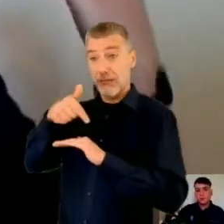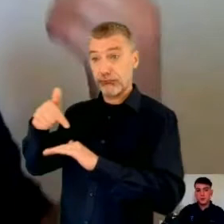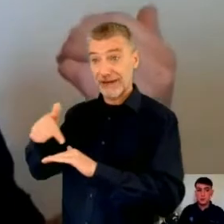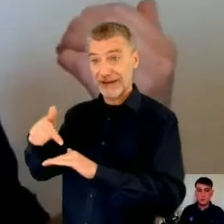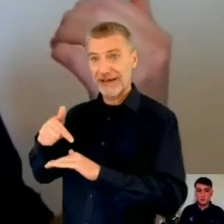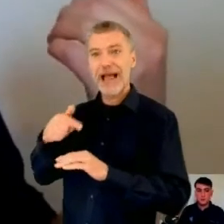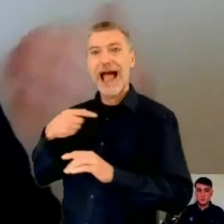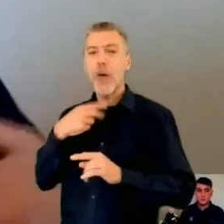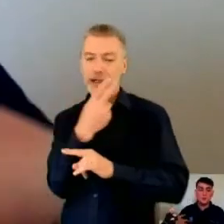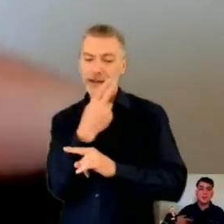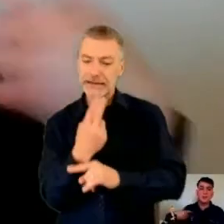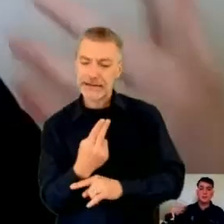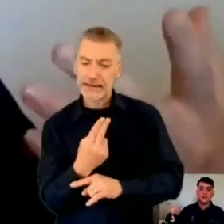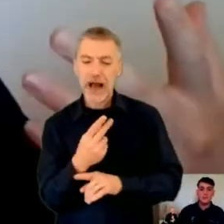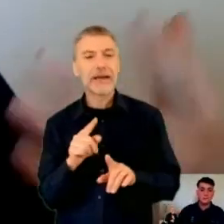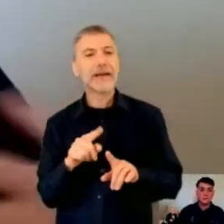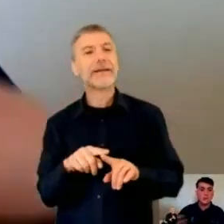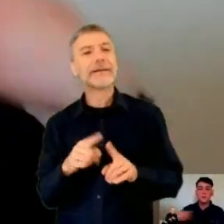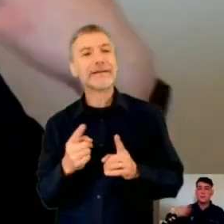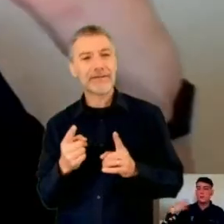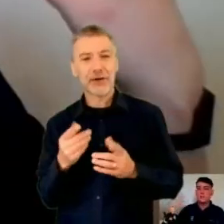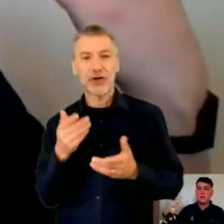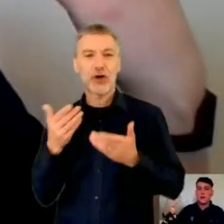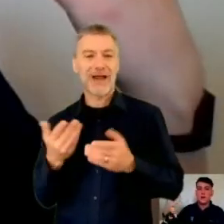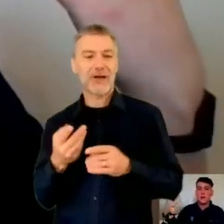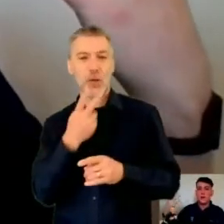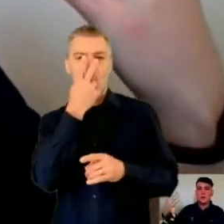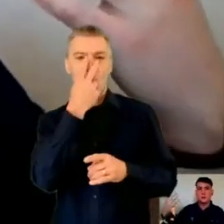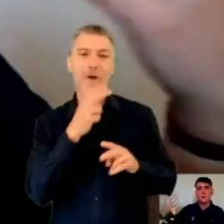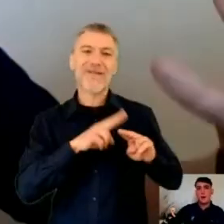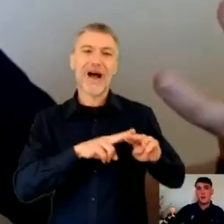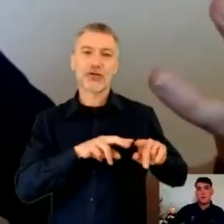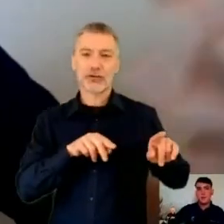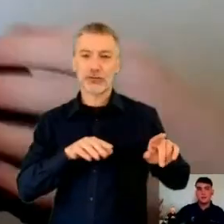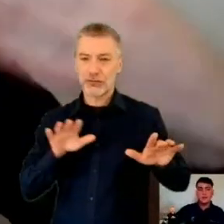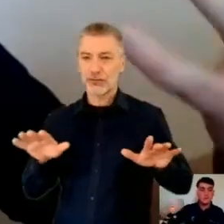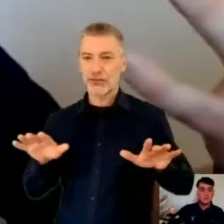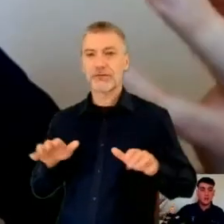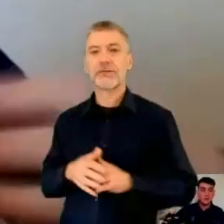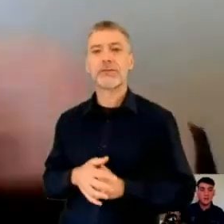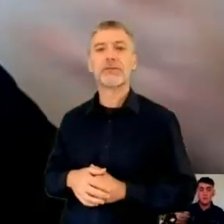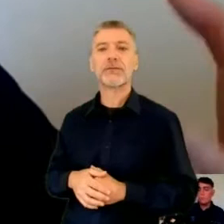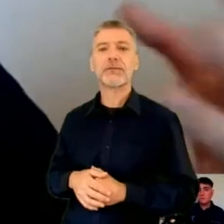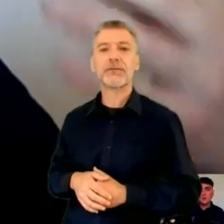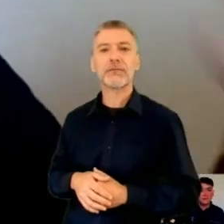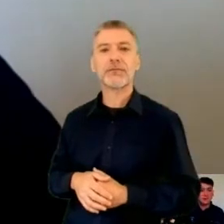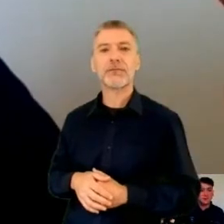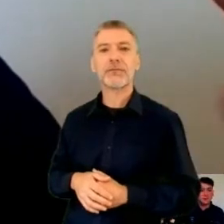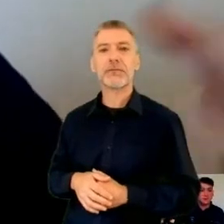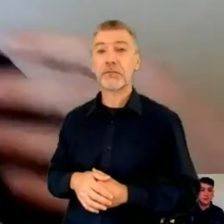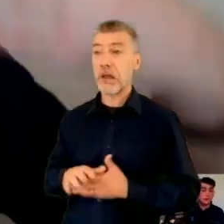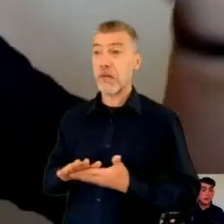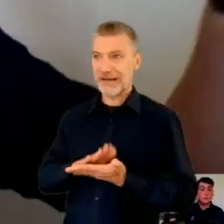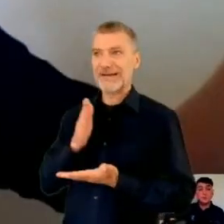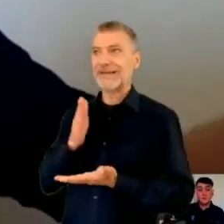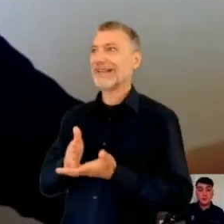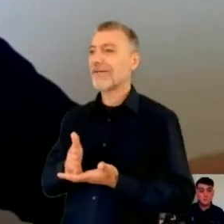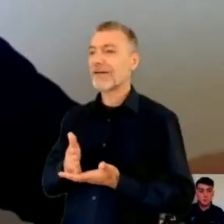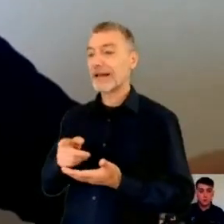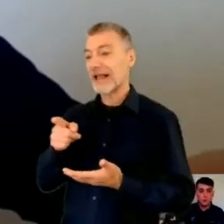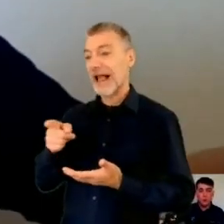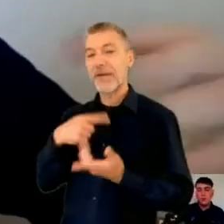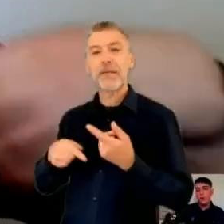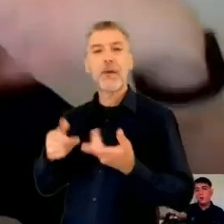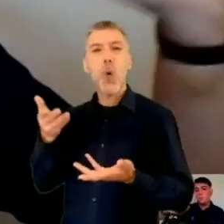compared to previous production methods increases so many sort of benefits in design, weight saving, etc. So there'll be even